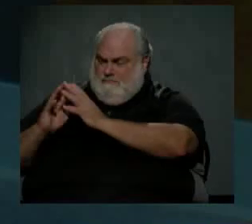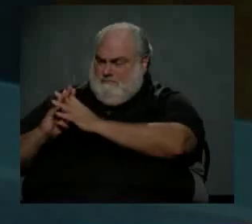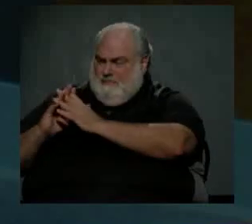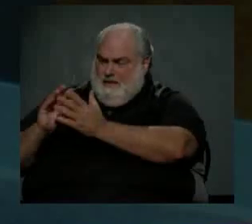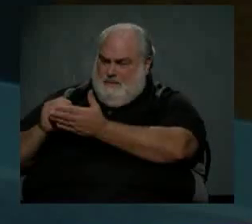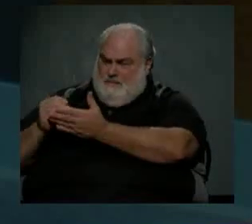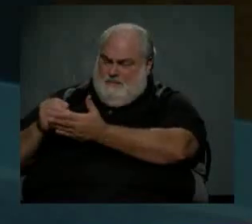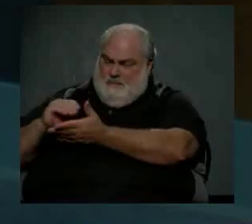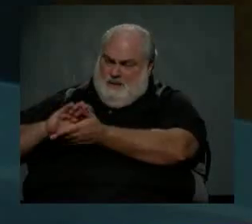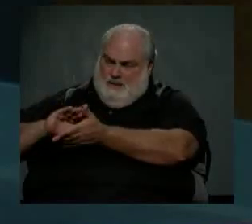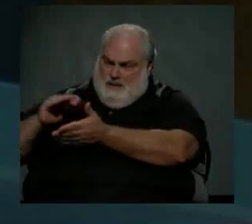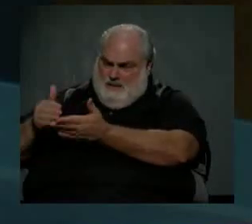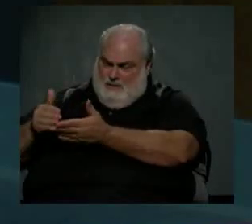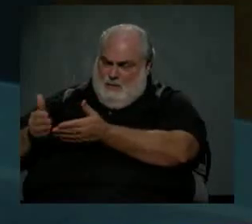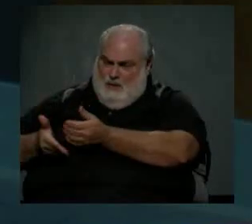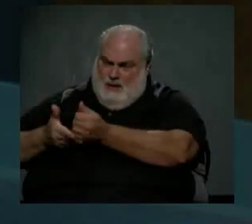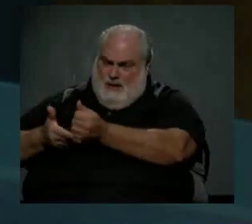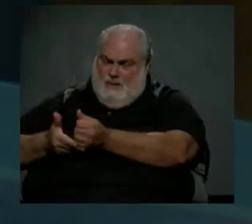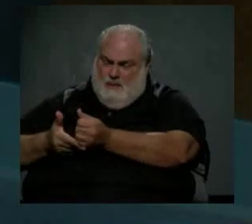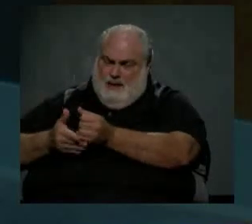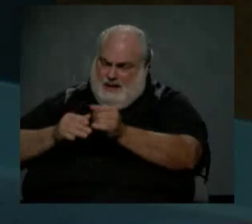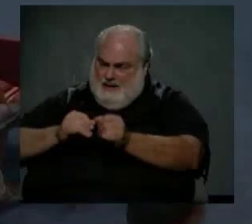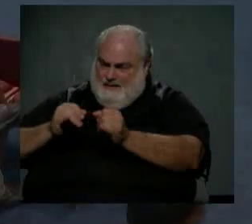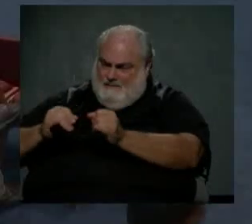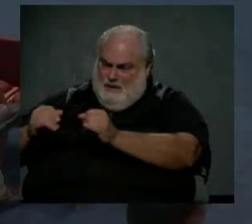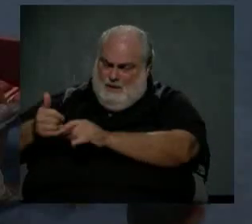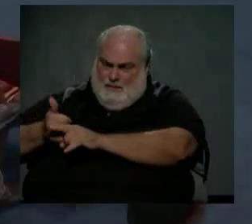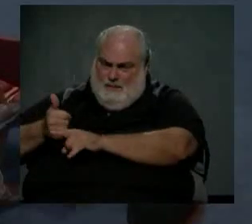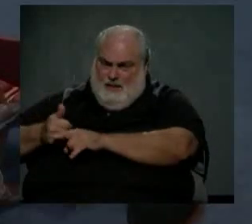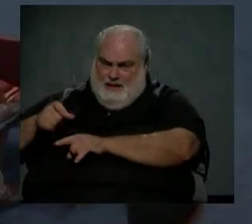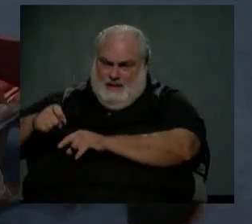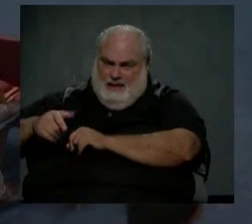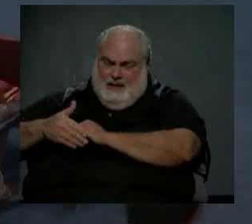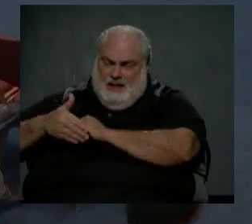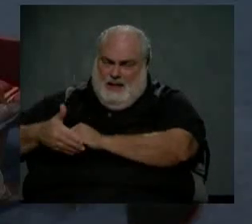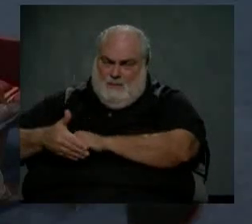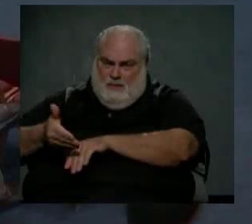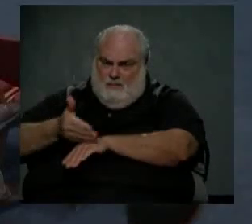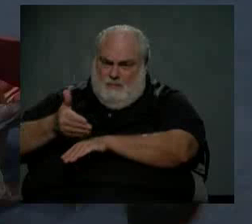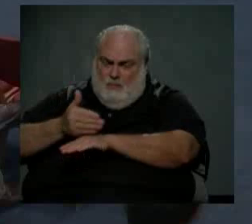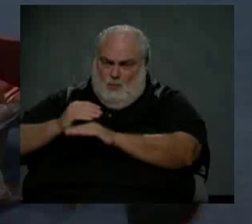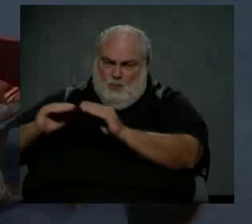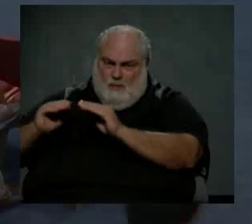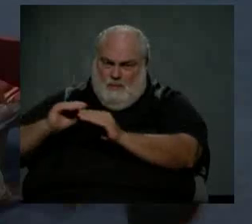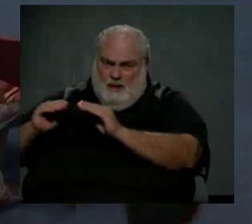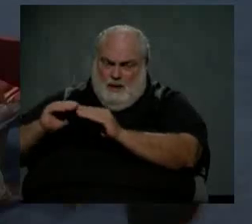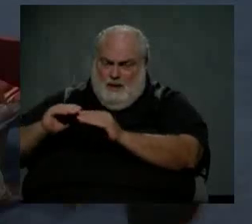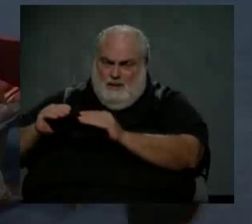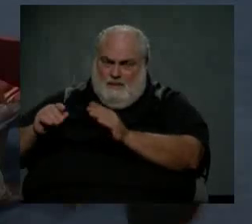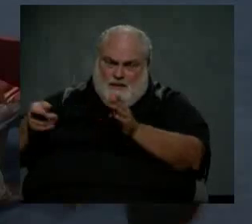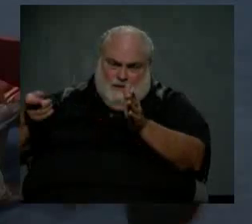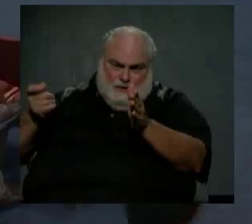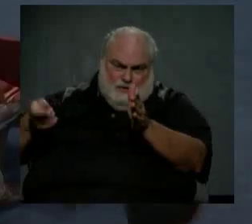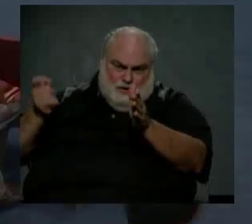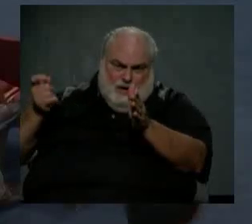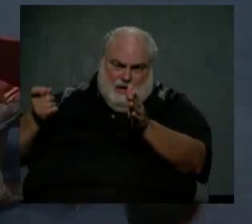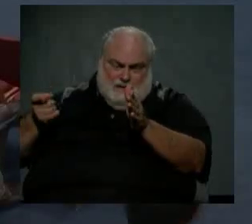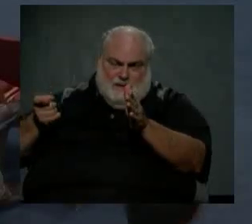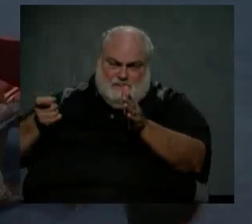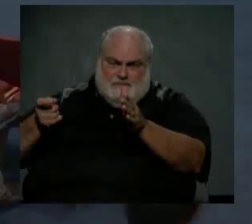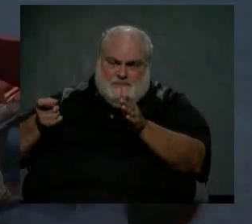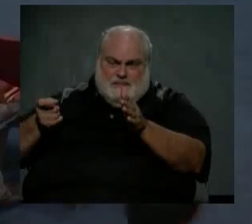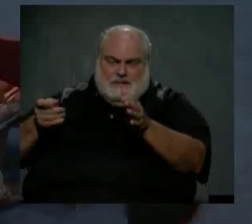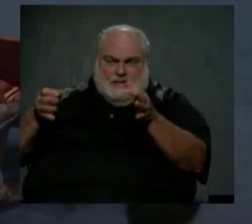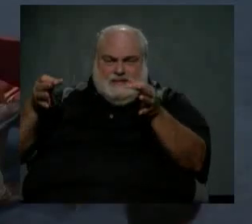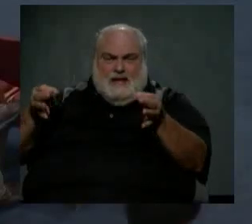will then be used to help individuals who need to have some help in doing the repairs that the judge finds them guilty of.